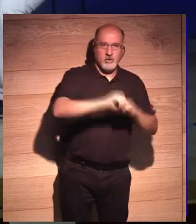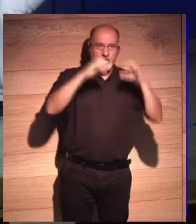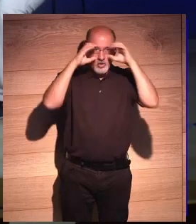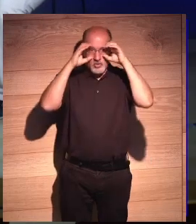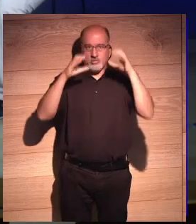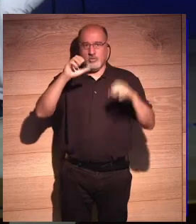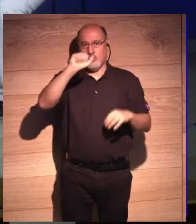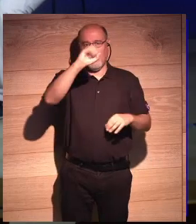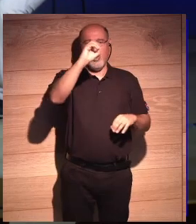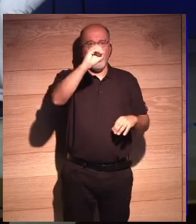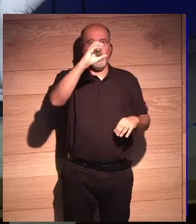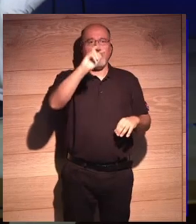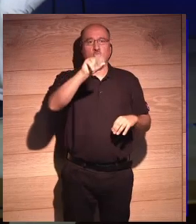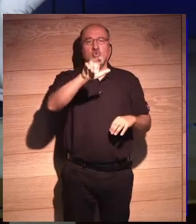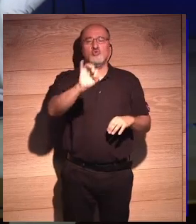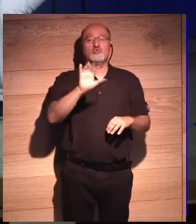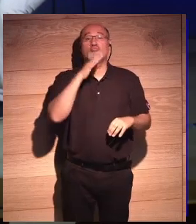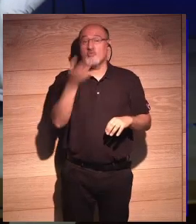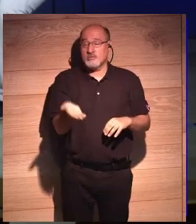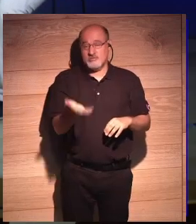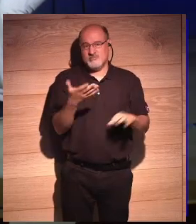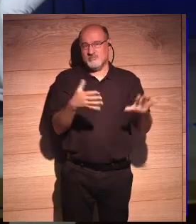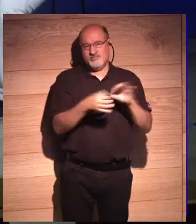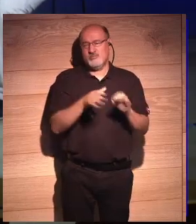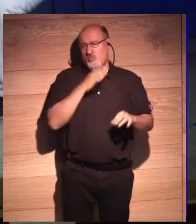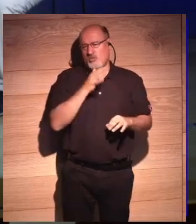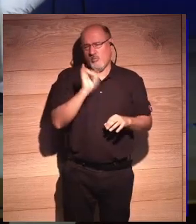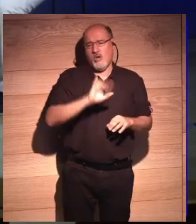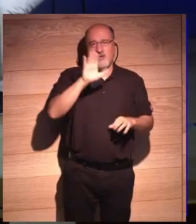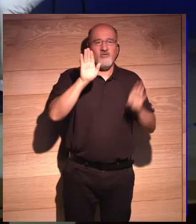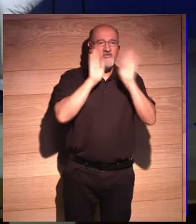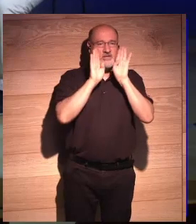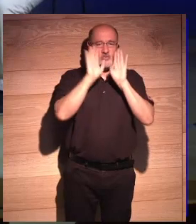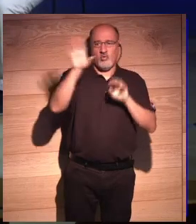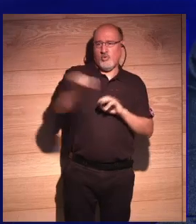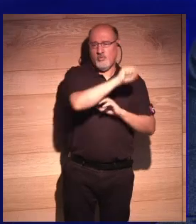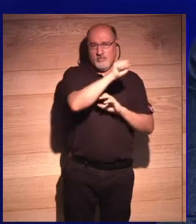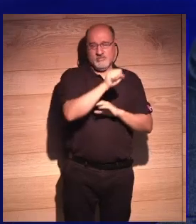Okay, so Facebook bought Oculus for a reason.